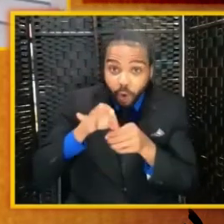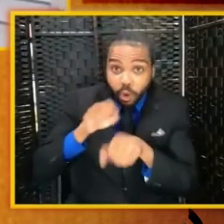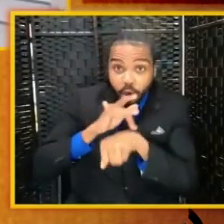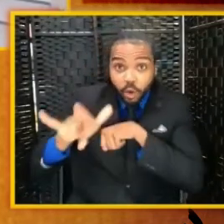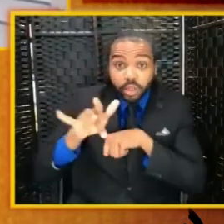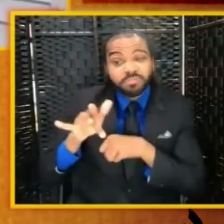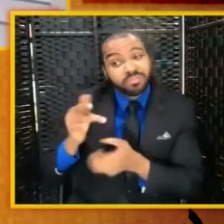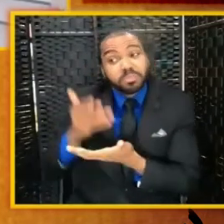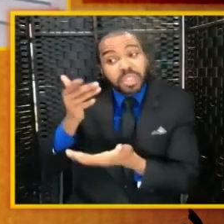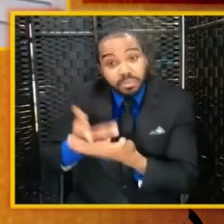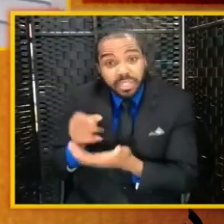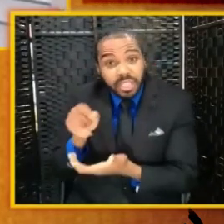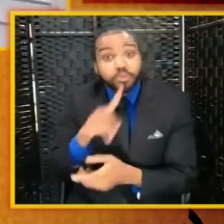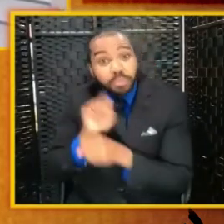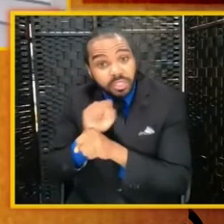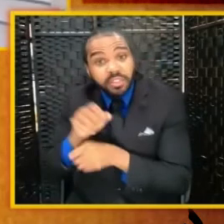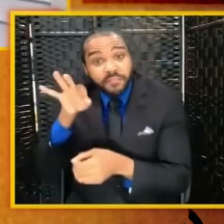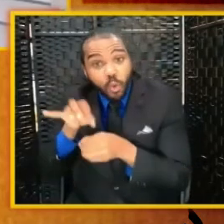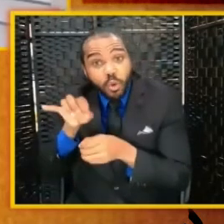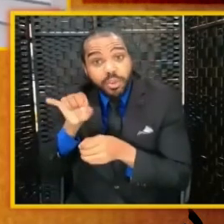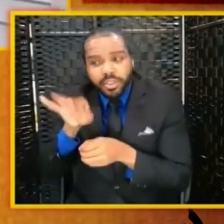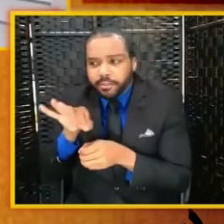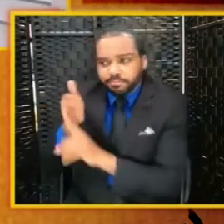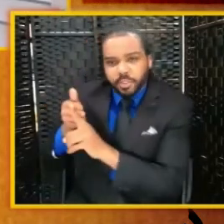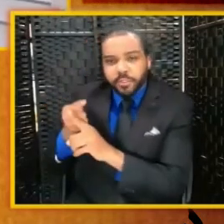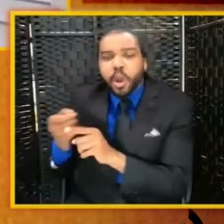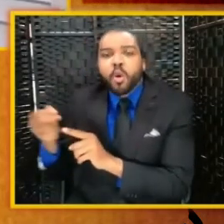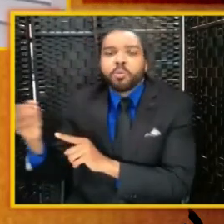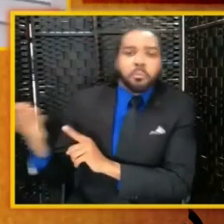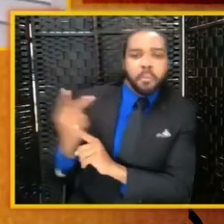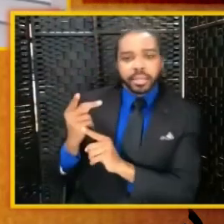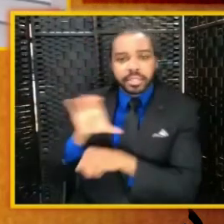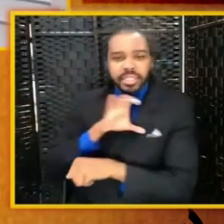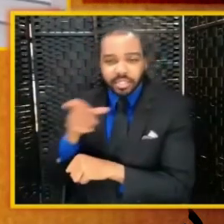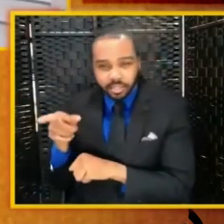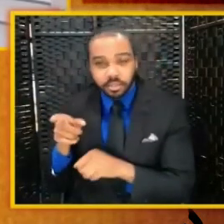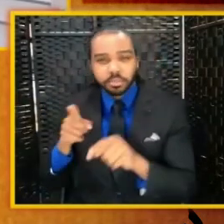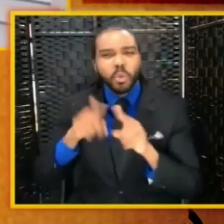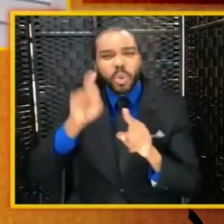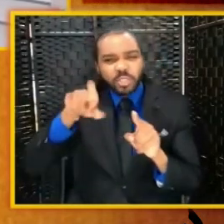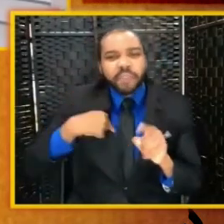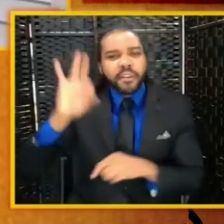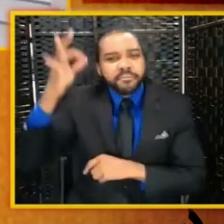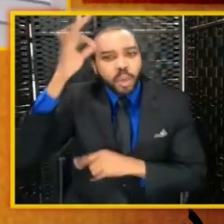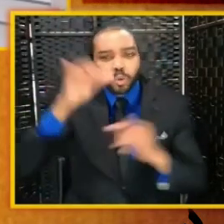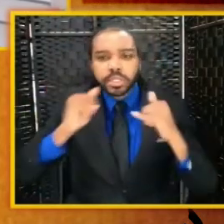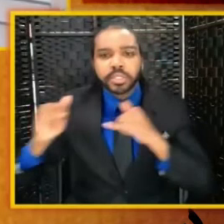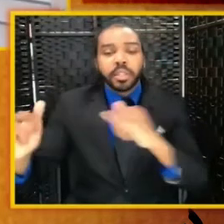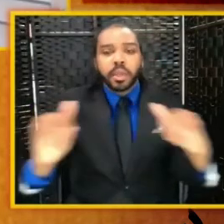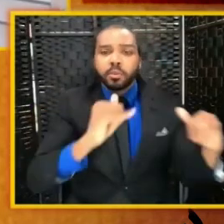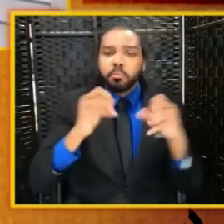you're a returning citizen. But the For the People Act will level the playing field and create a federalized standard so that our